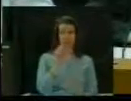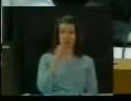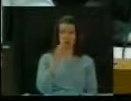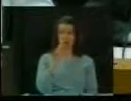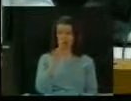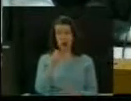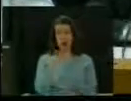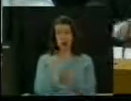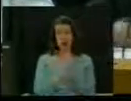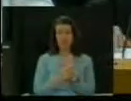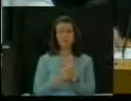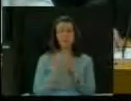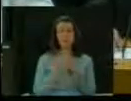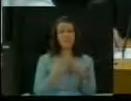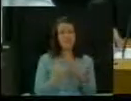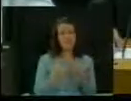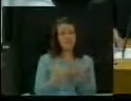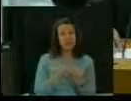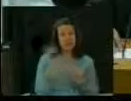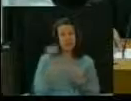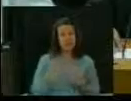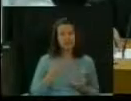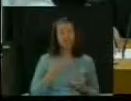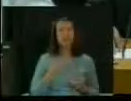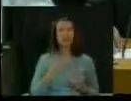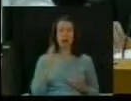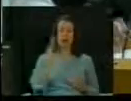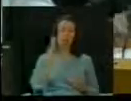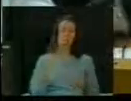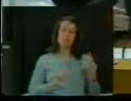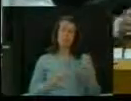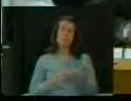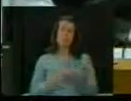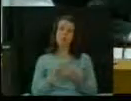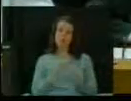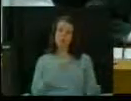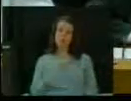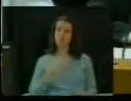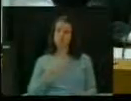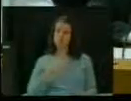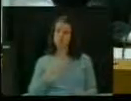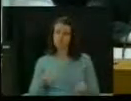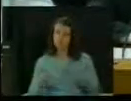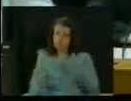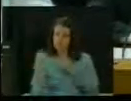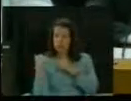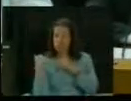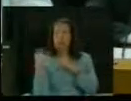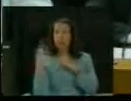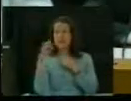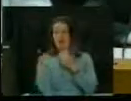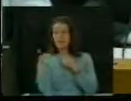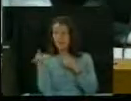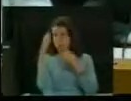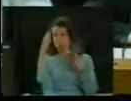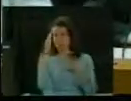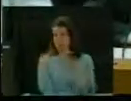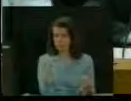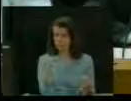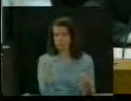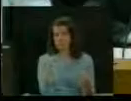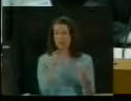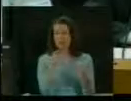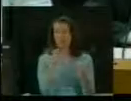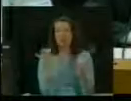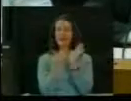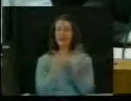meeting. But I do know that there are those on the panel who are willing to take on this responsibility if you so choose. And again,